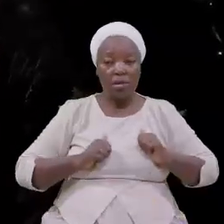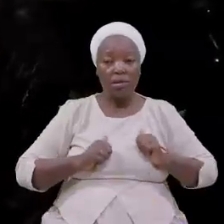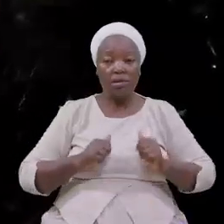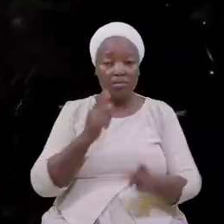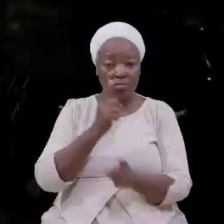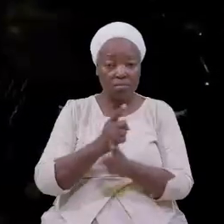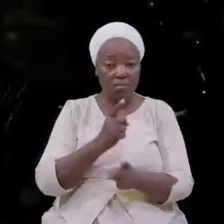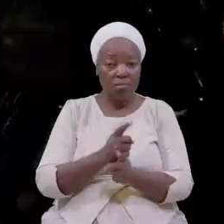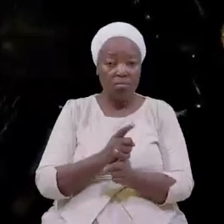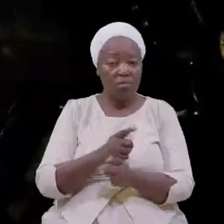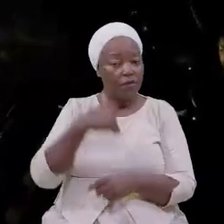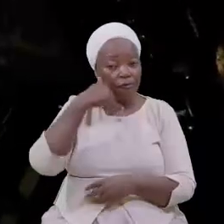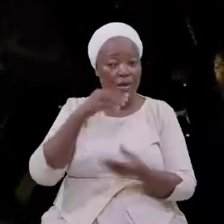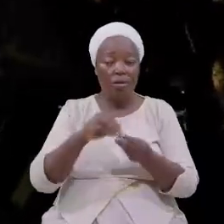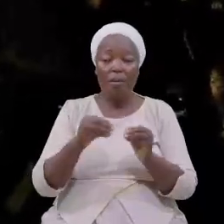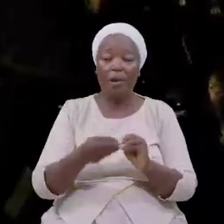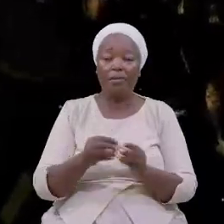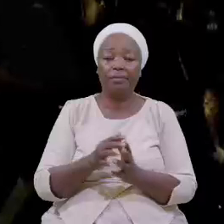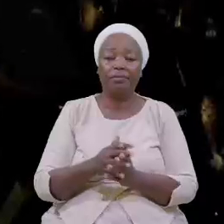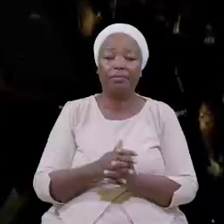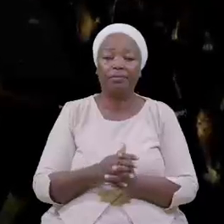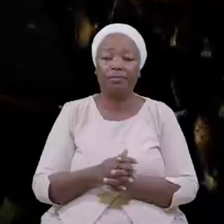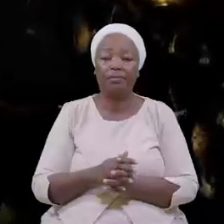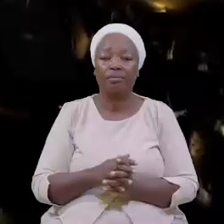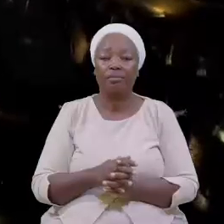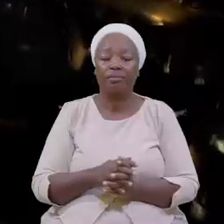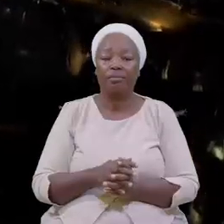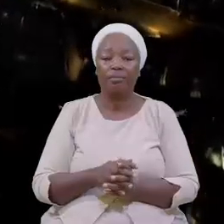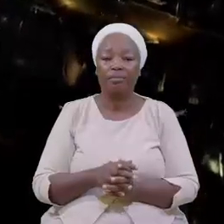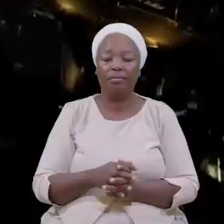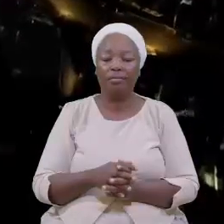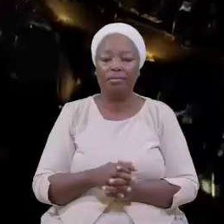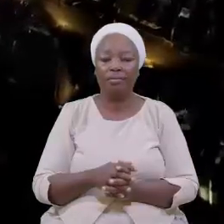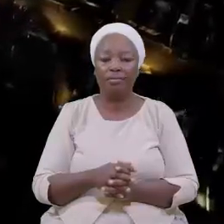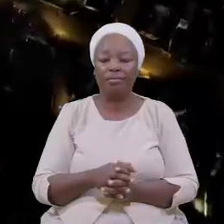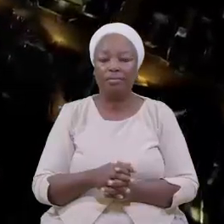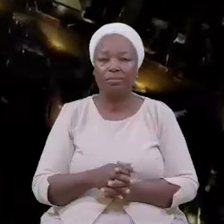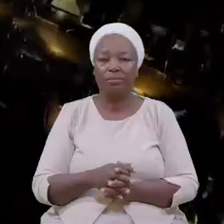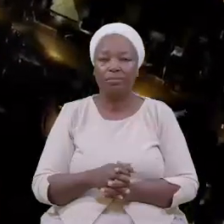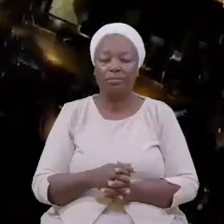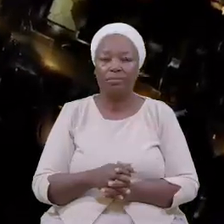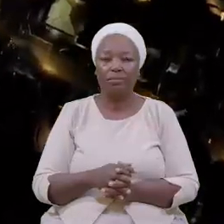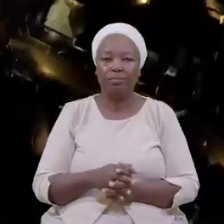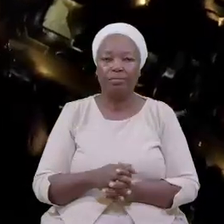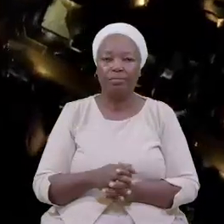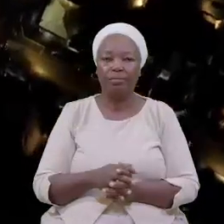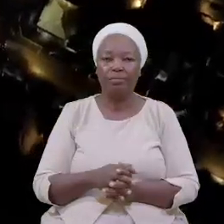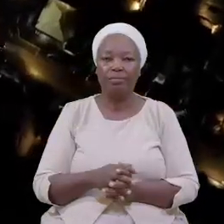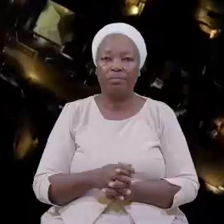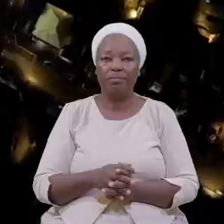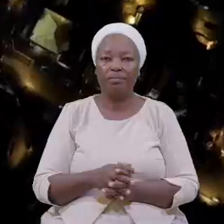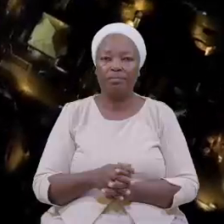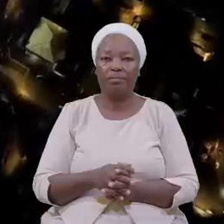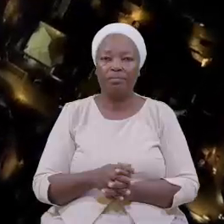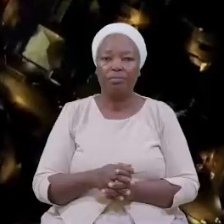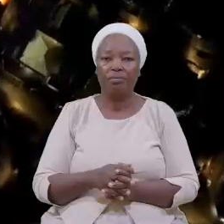number. Jesse Udi Udi Ebema. What telephone number, Bema? Any baby I would say, I am Bania Berishawa, you